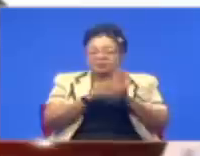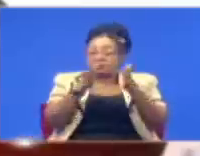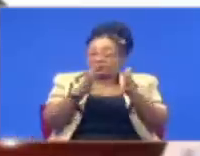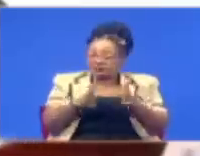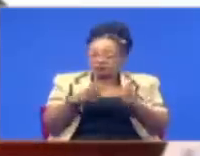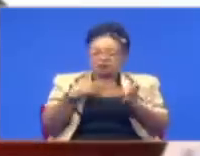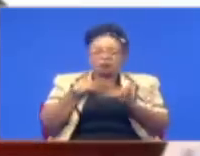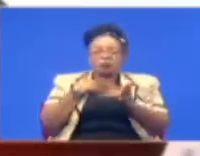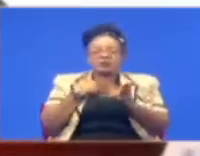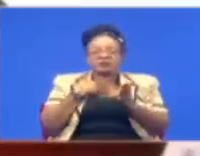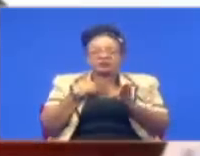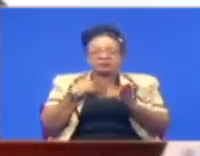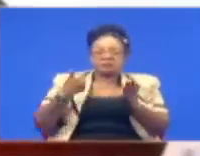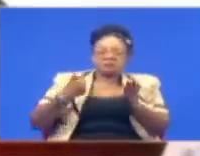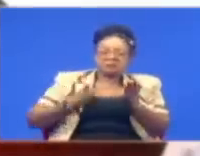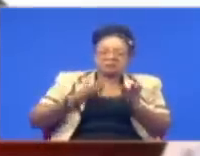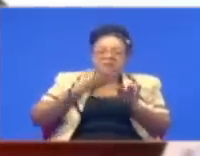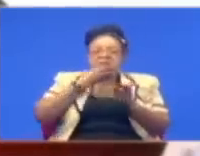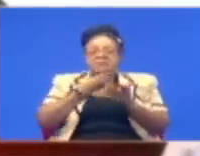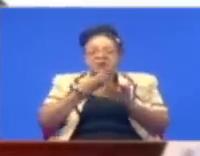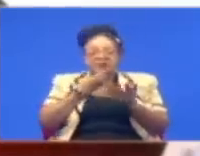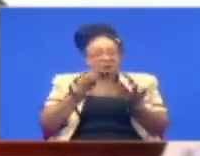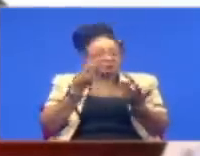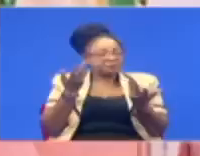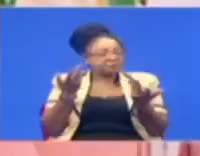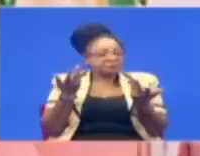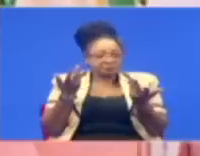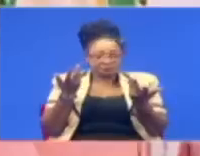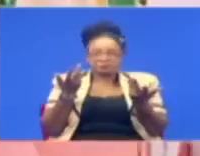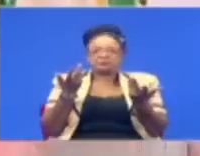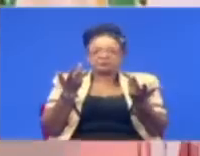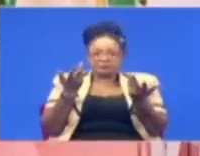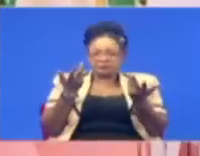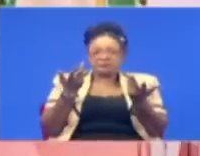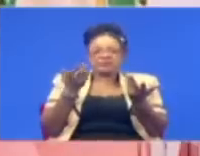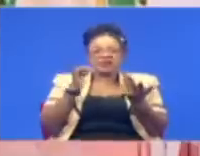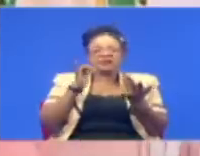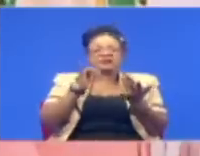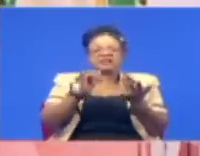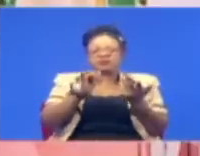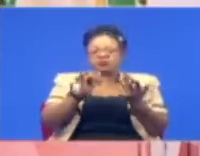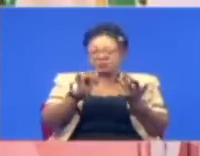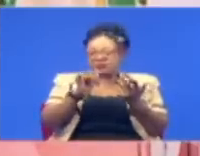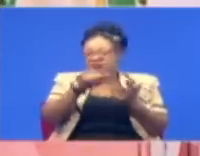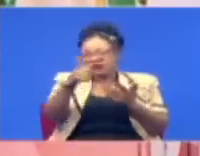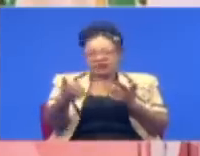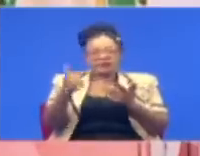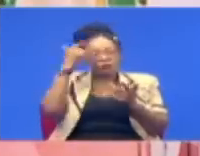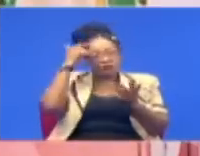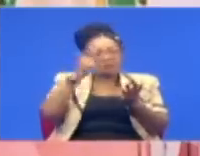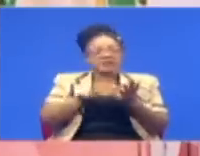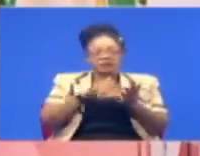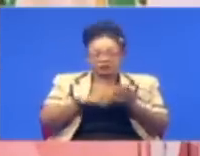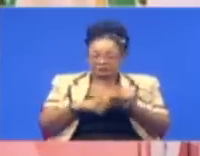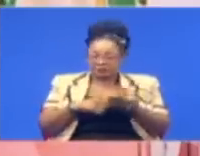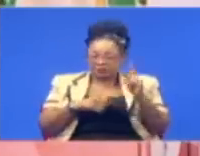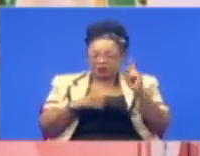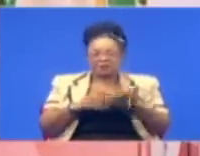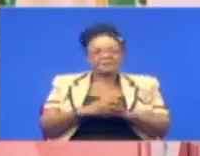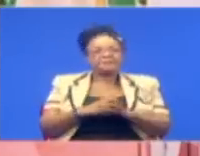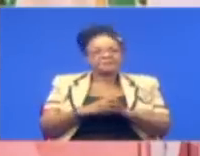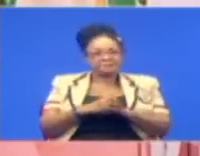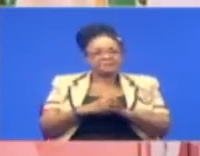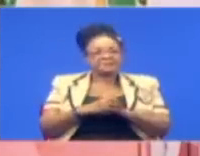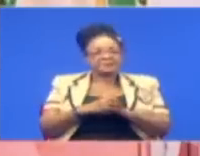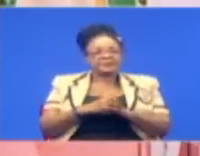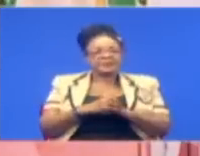lady or a man would be a secondary consideration. Okay. I